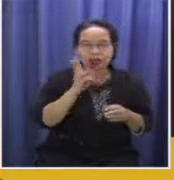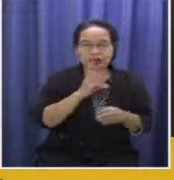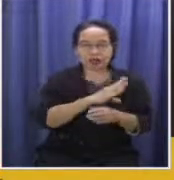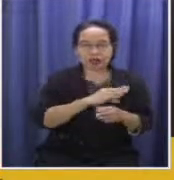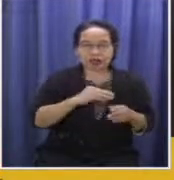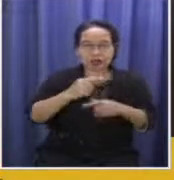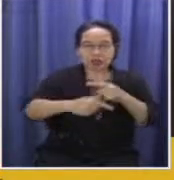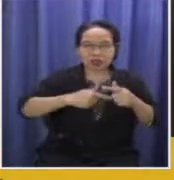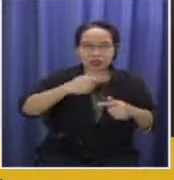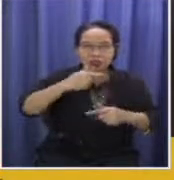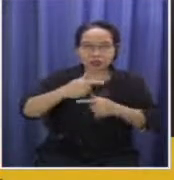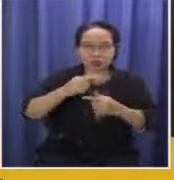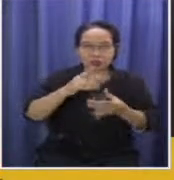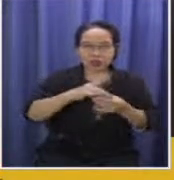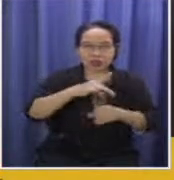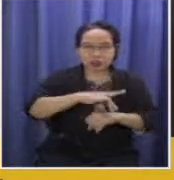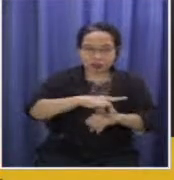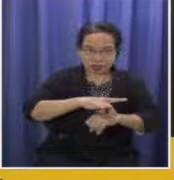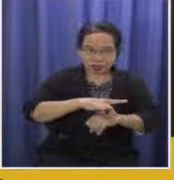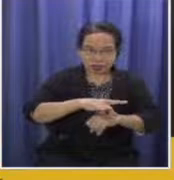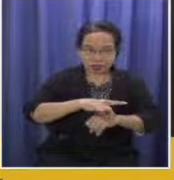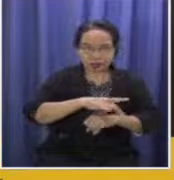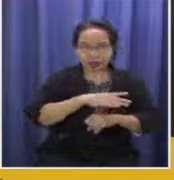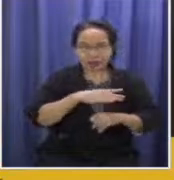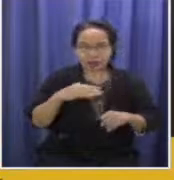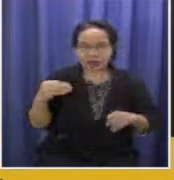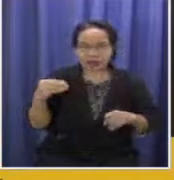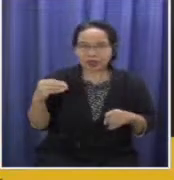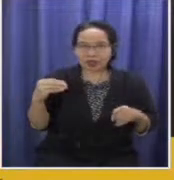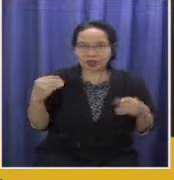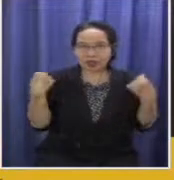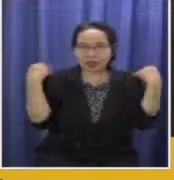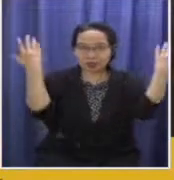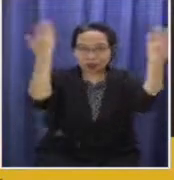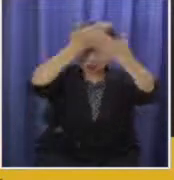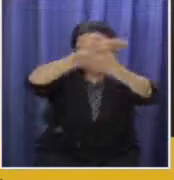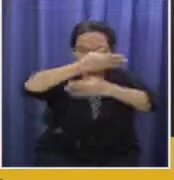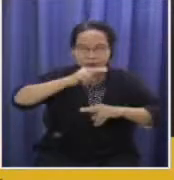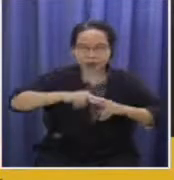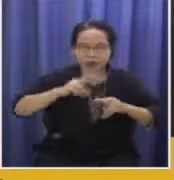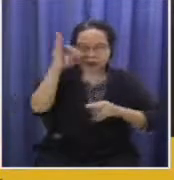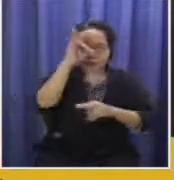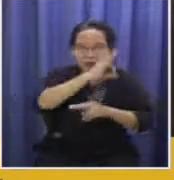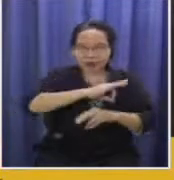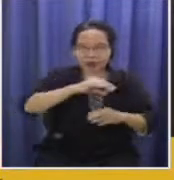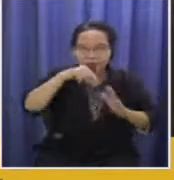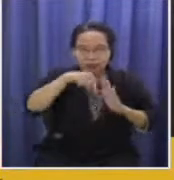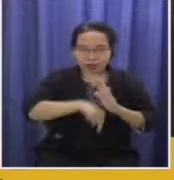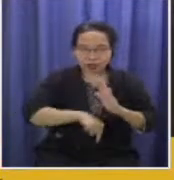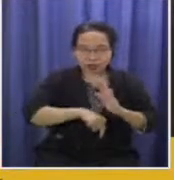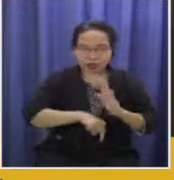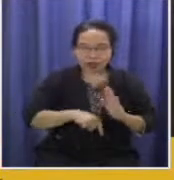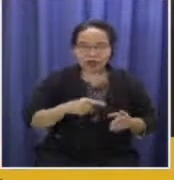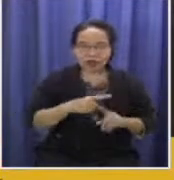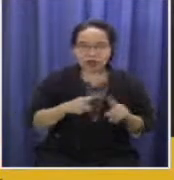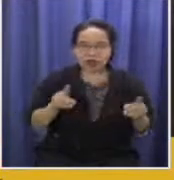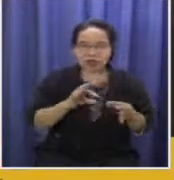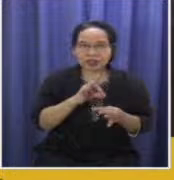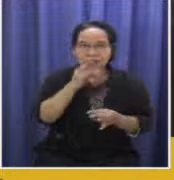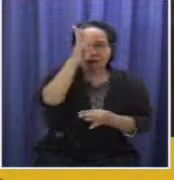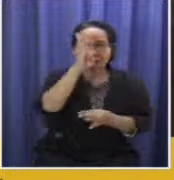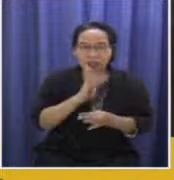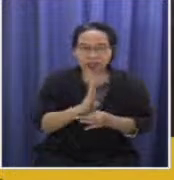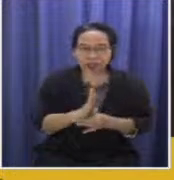the globe of the earth, and there was darkness upon the face of the deep. But the Spirit of